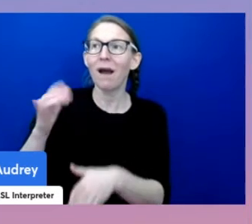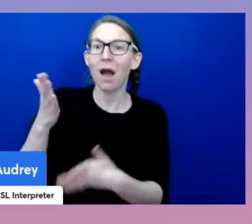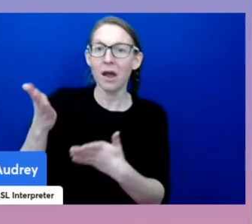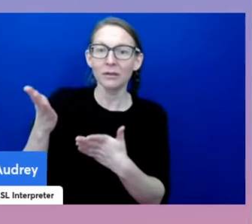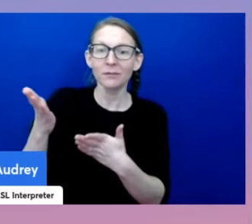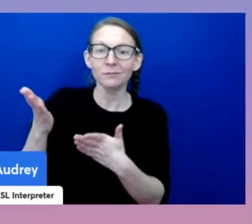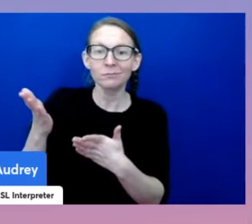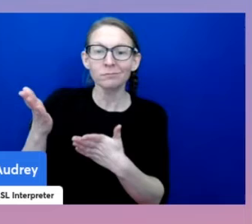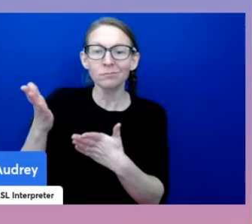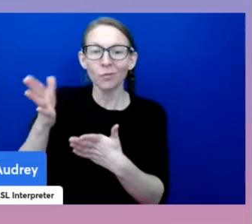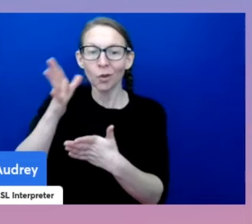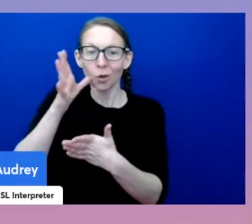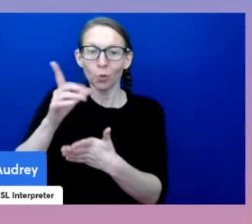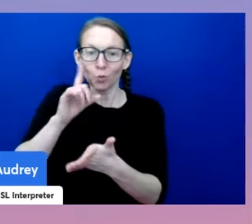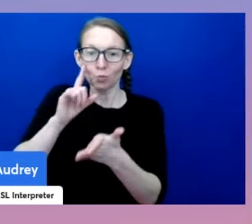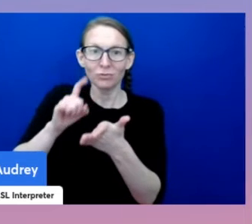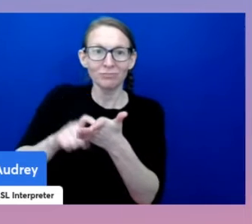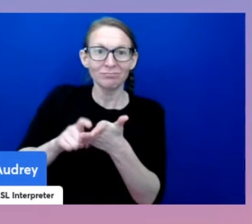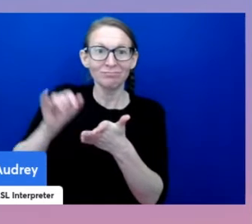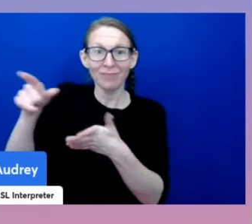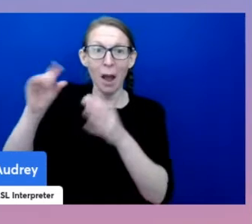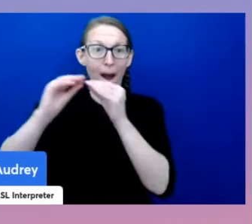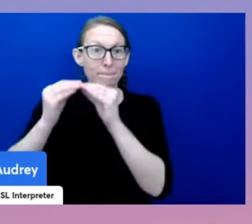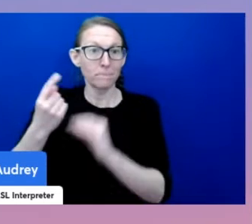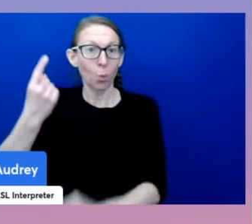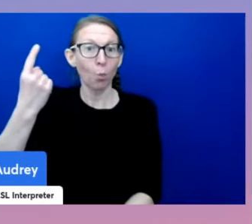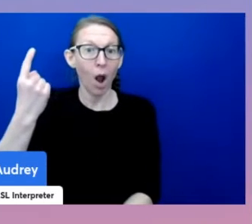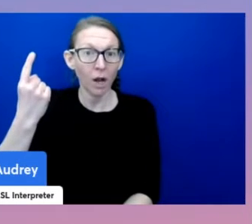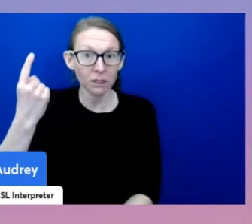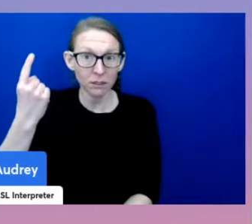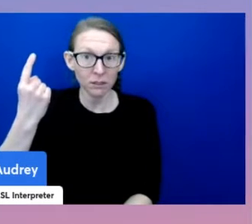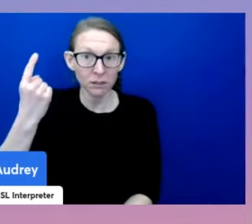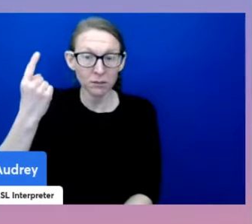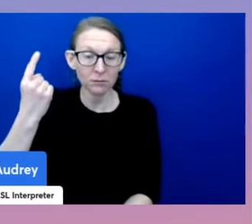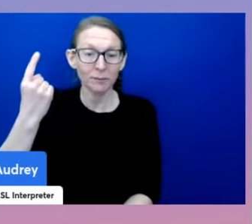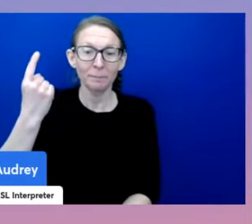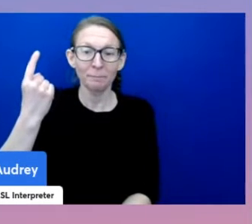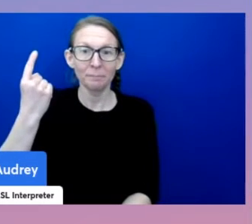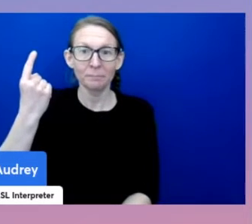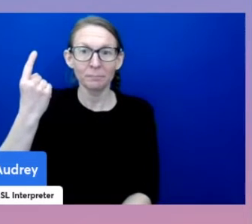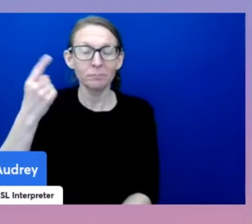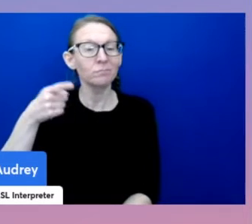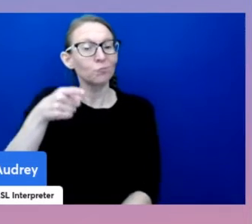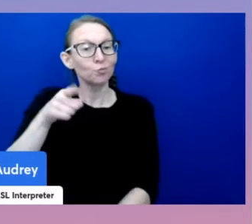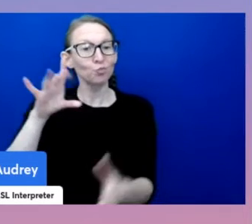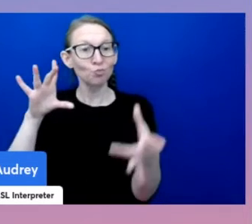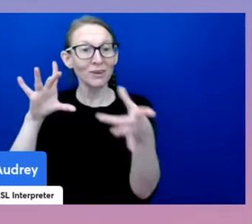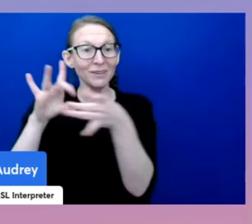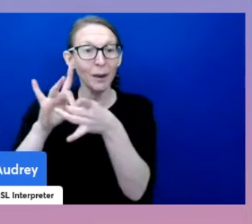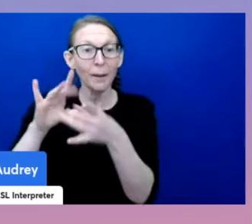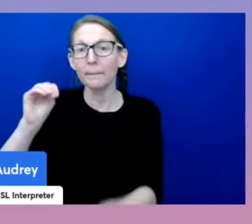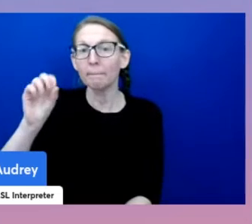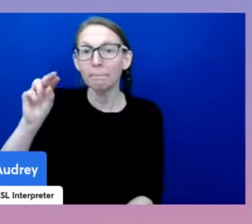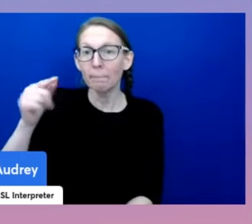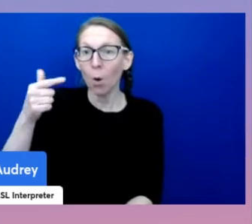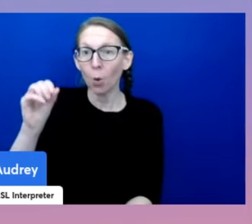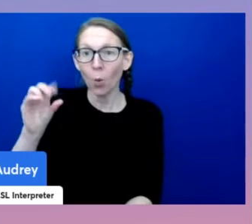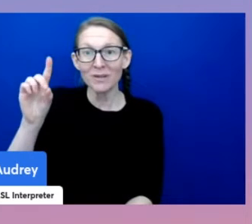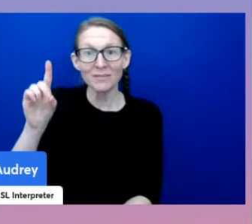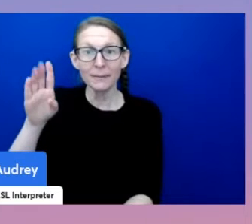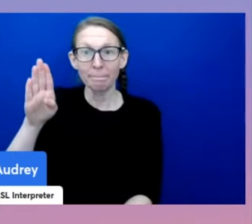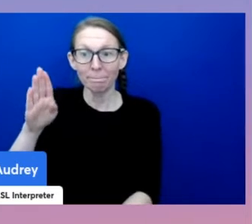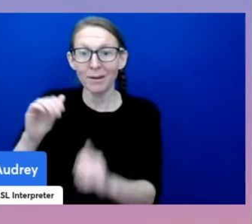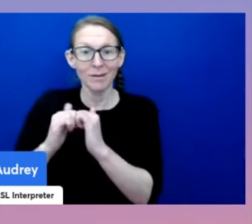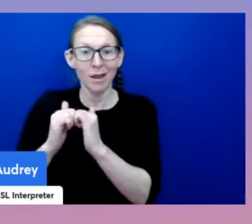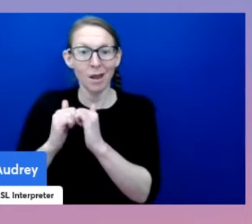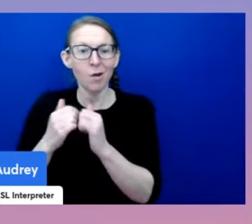you see the number, right? Number one is like you connect to MongoDB by use the Mongo